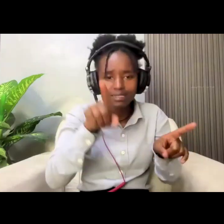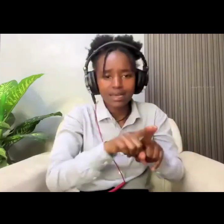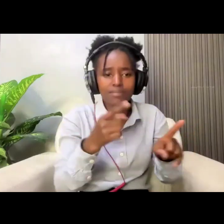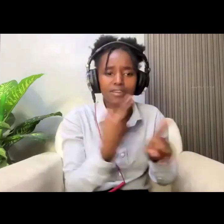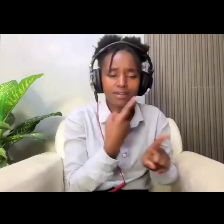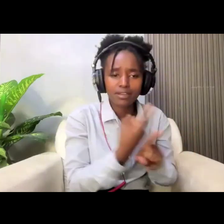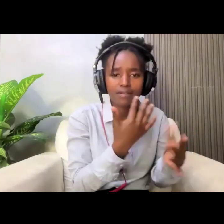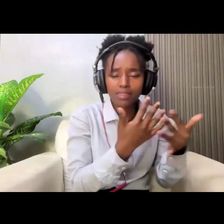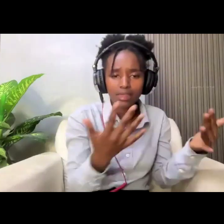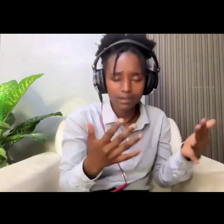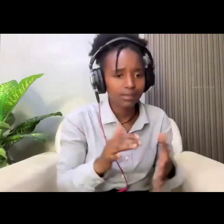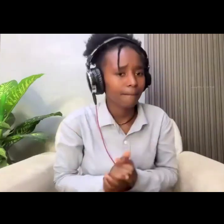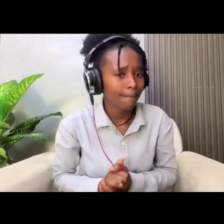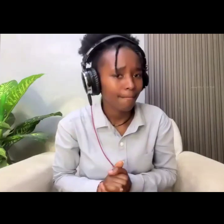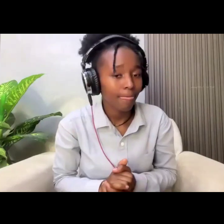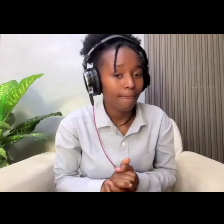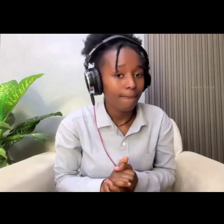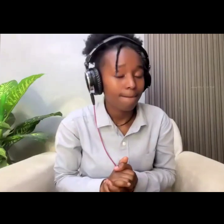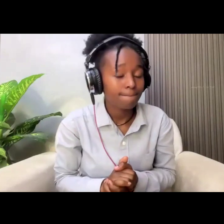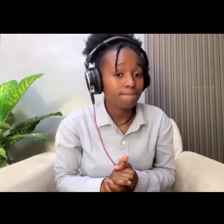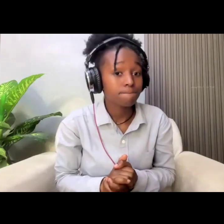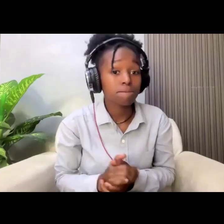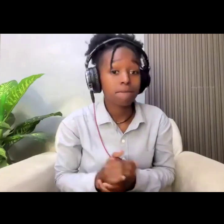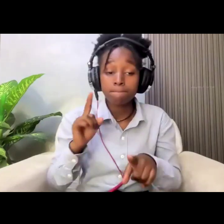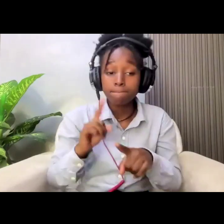course, personally, I believe that